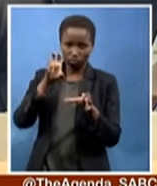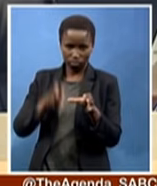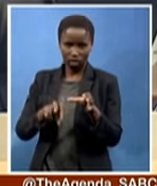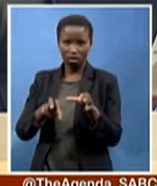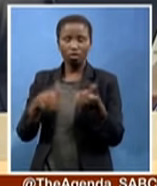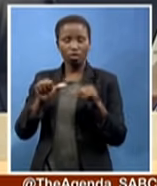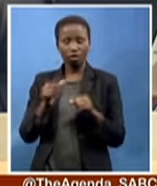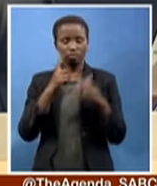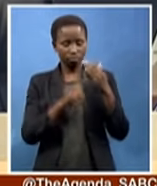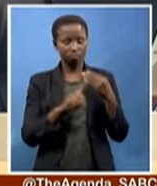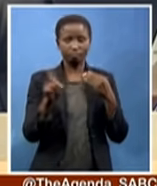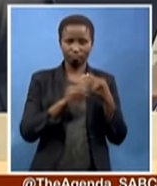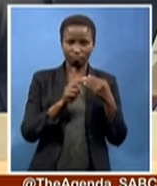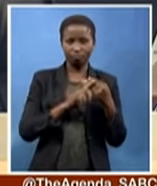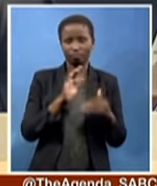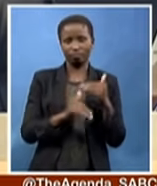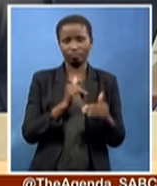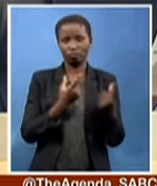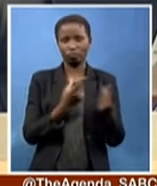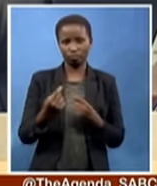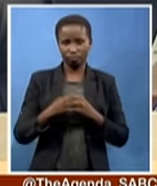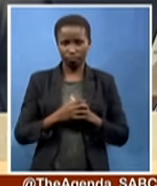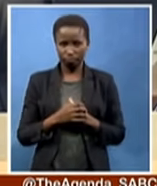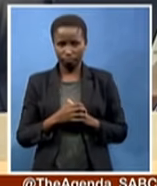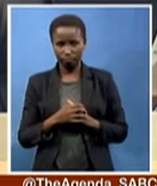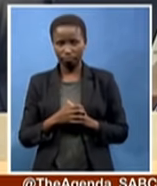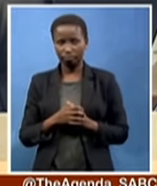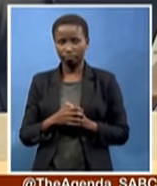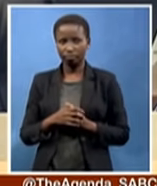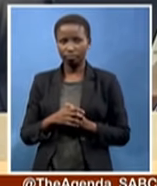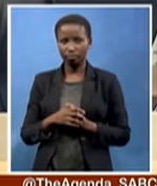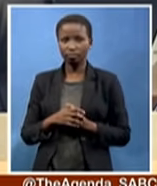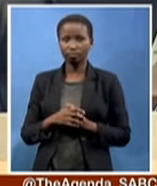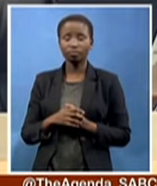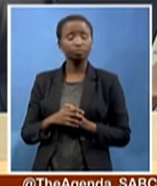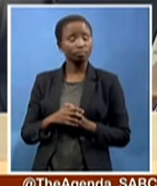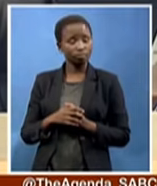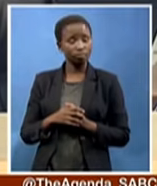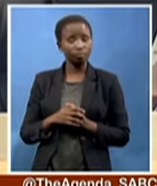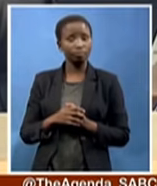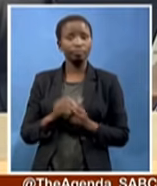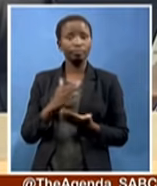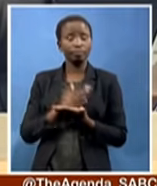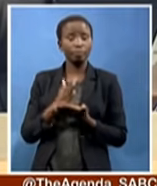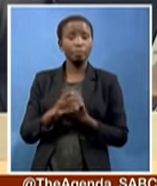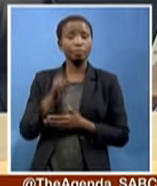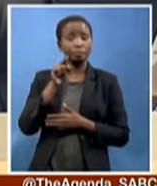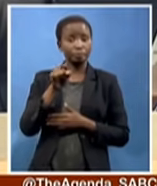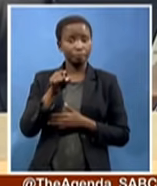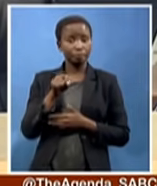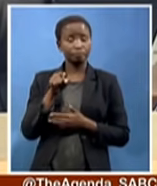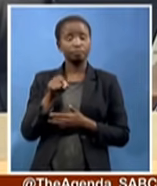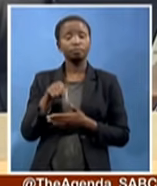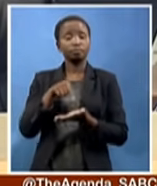It is worth mentioning that some of these requirements, especially on the so-called step-aside